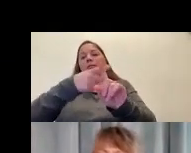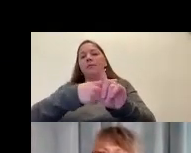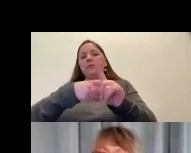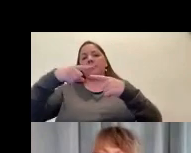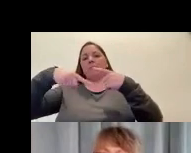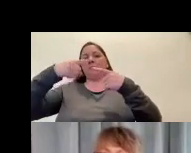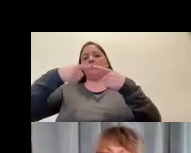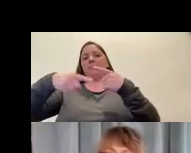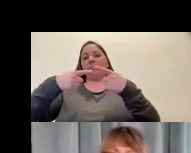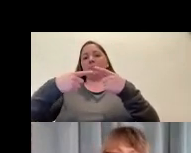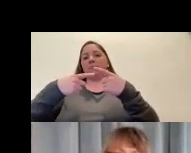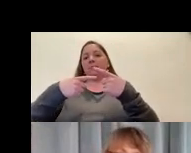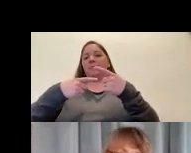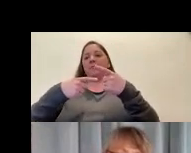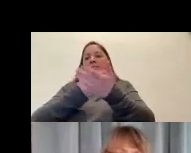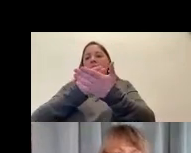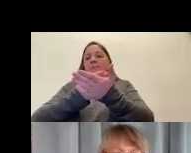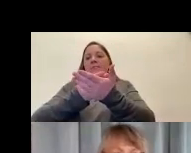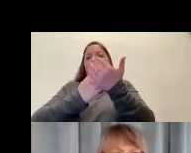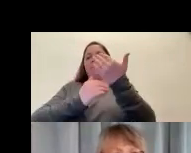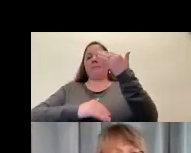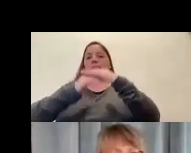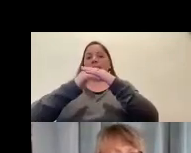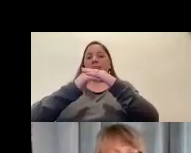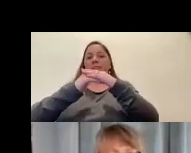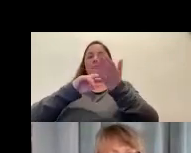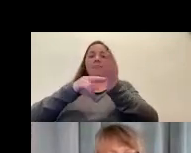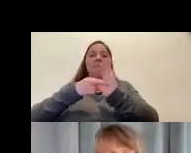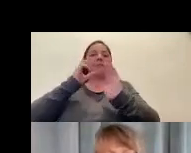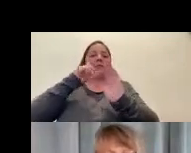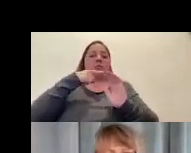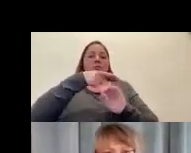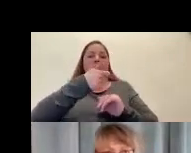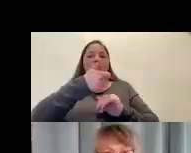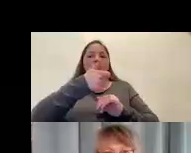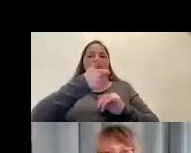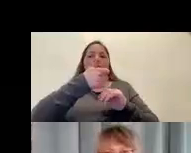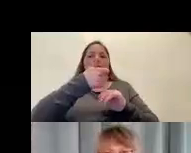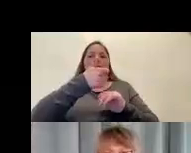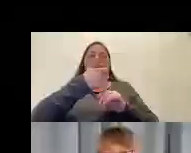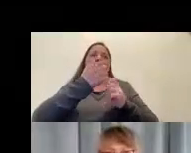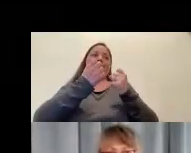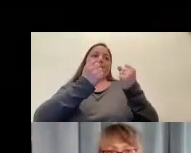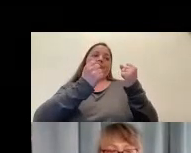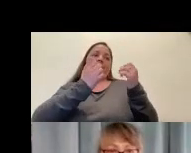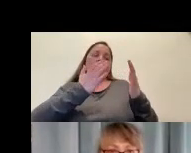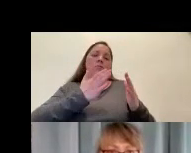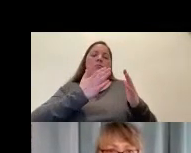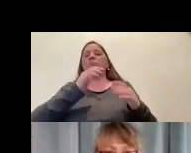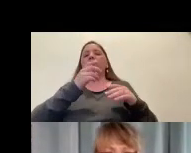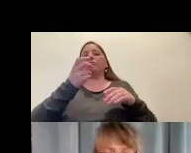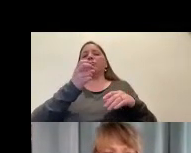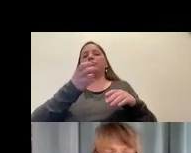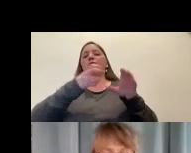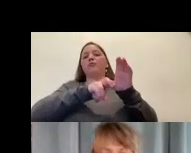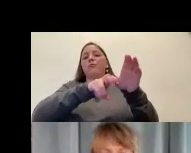mileage allowance. So that monthly mileage allowance is for the rider to use. The purposes can